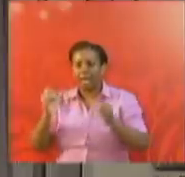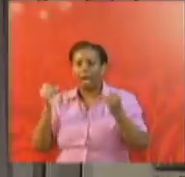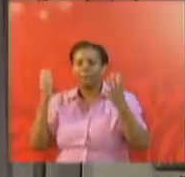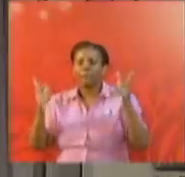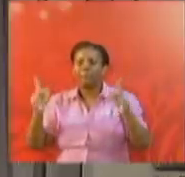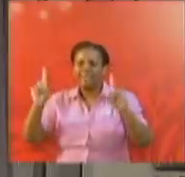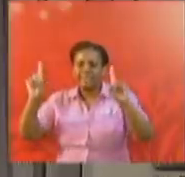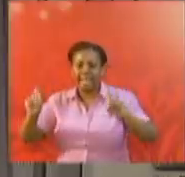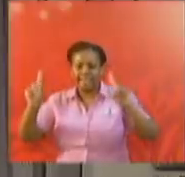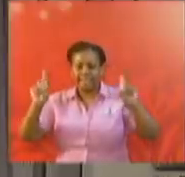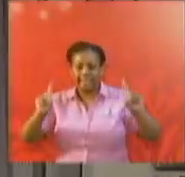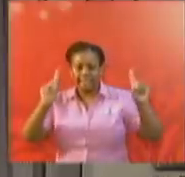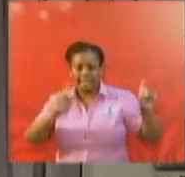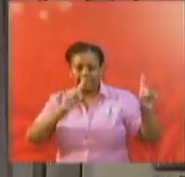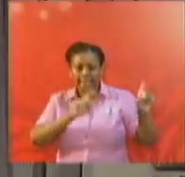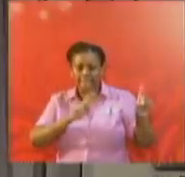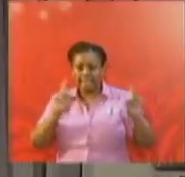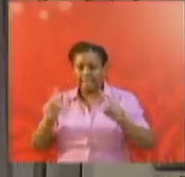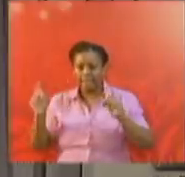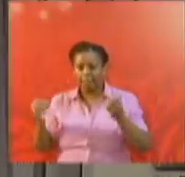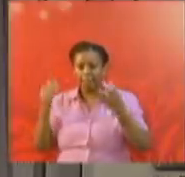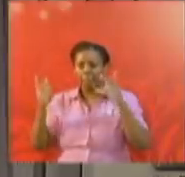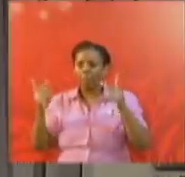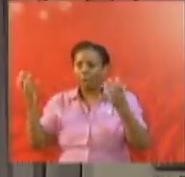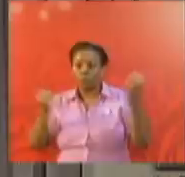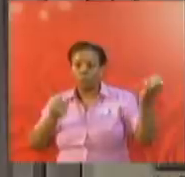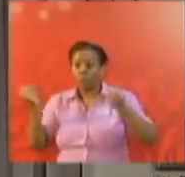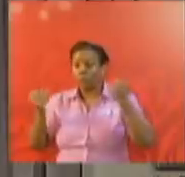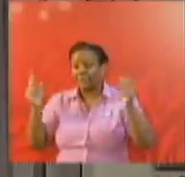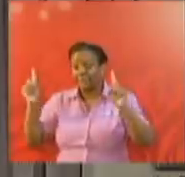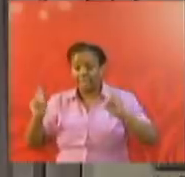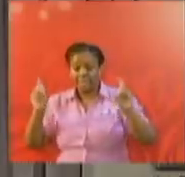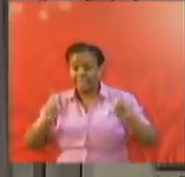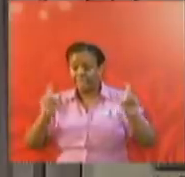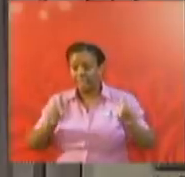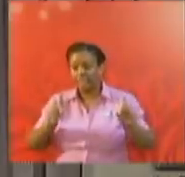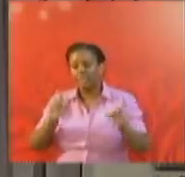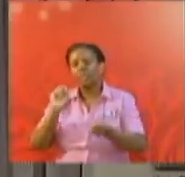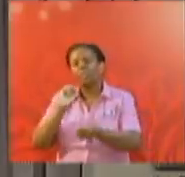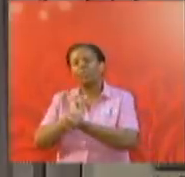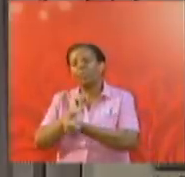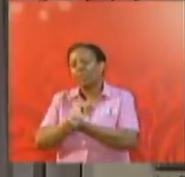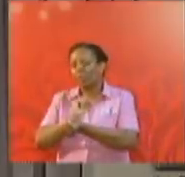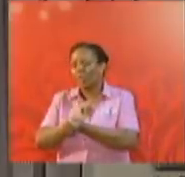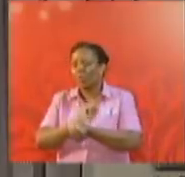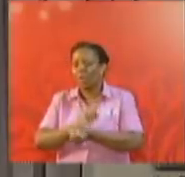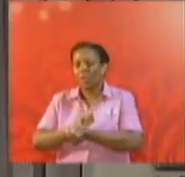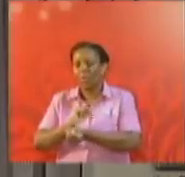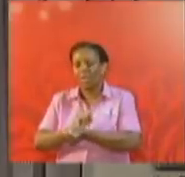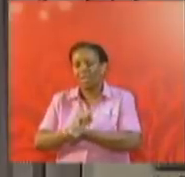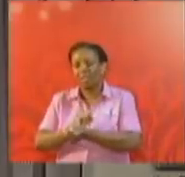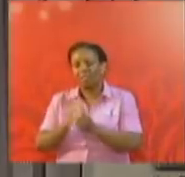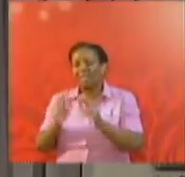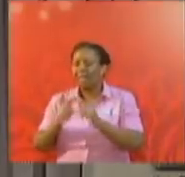by demand. Therefore, we had a backlog. We worked hard. We clawed back that. I can tell you as of